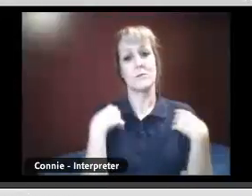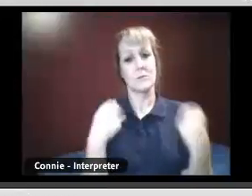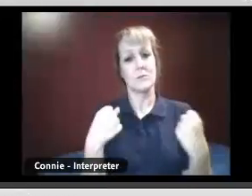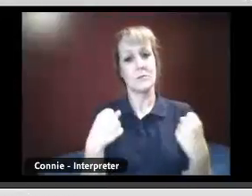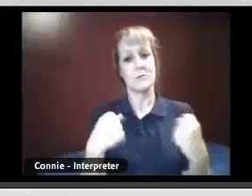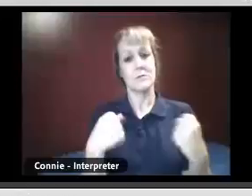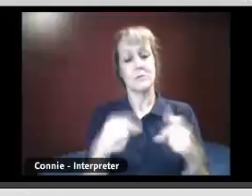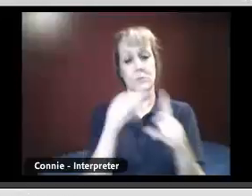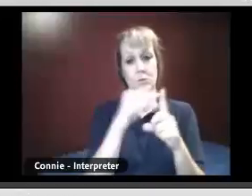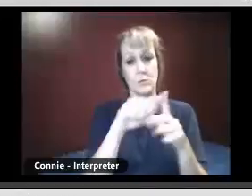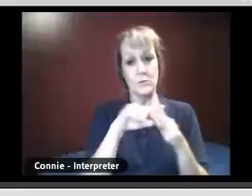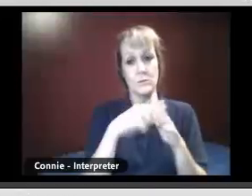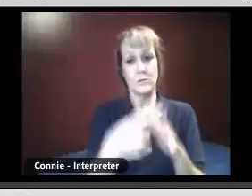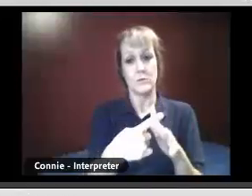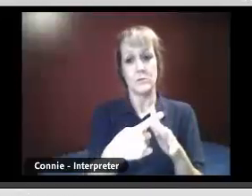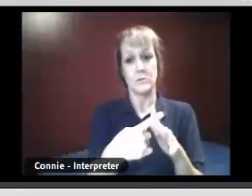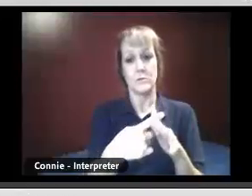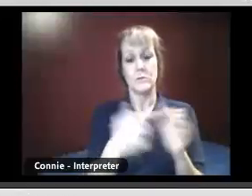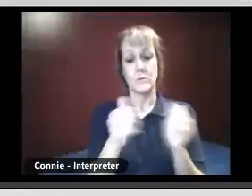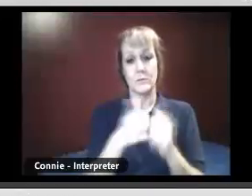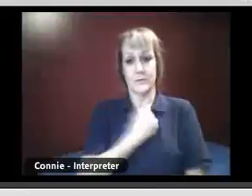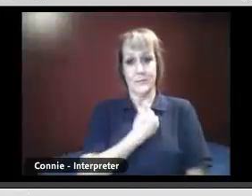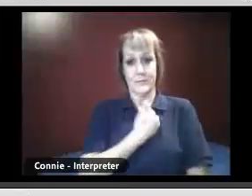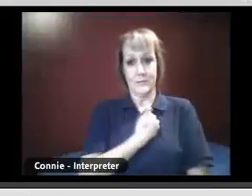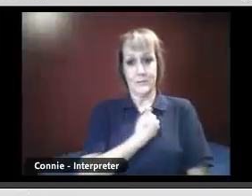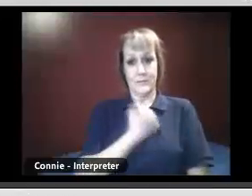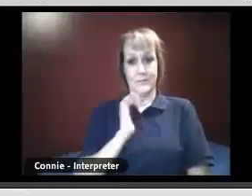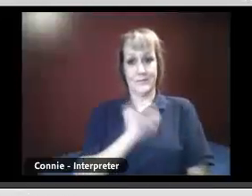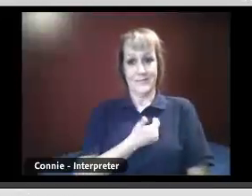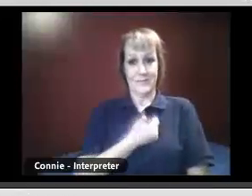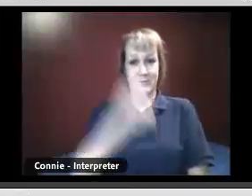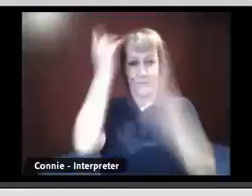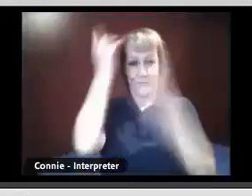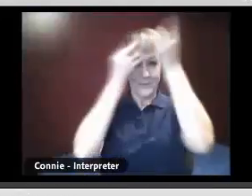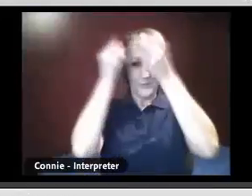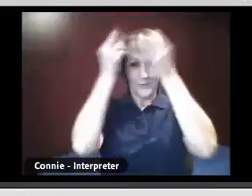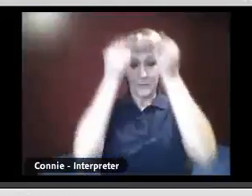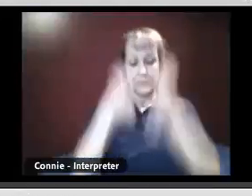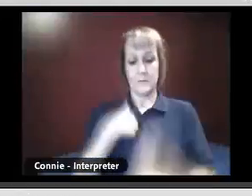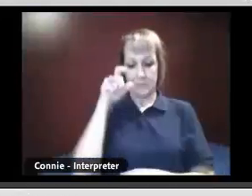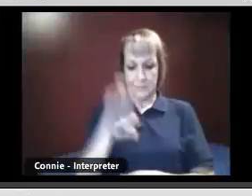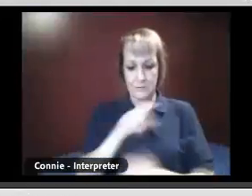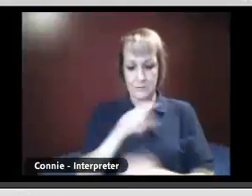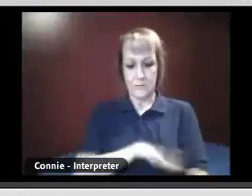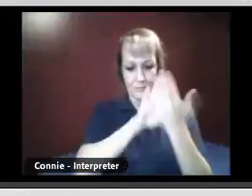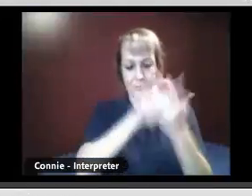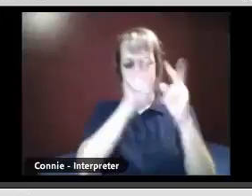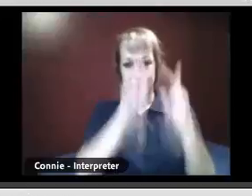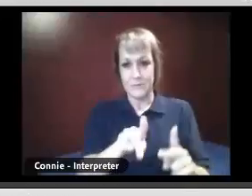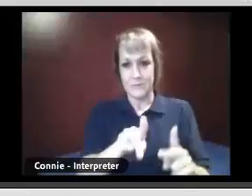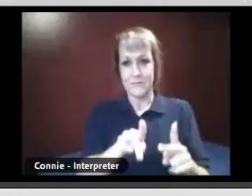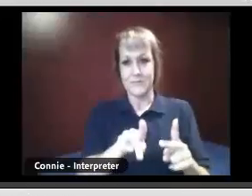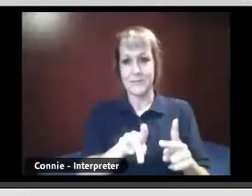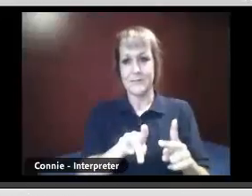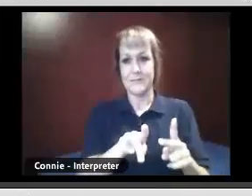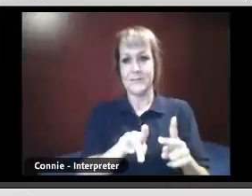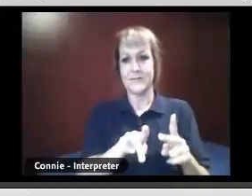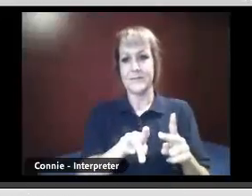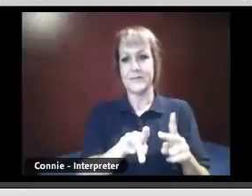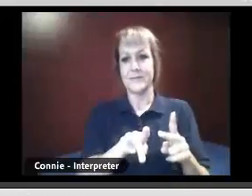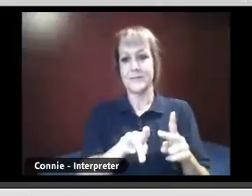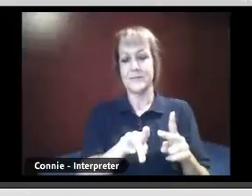words begin, even with ourselves and our own self-talk. Instead of saying, I need to confront somebody about something,